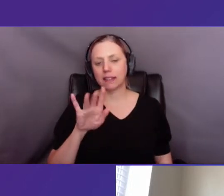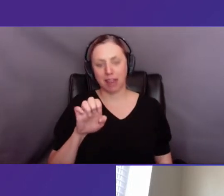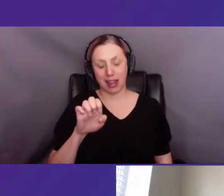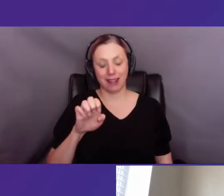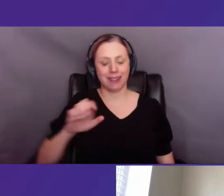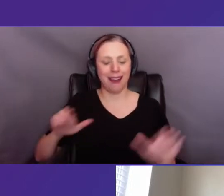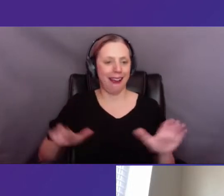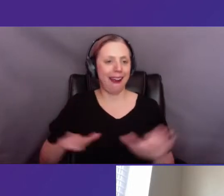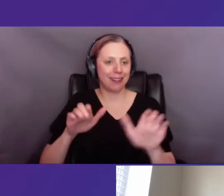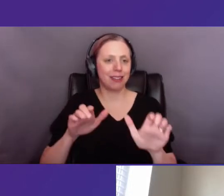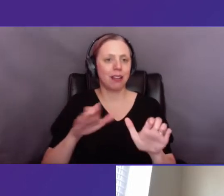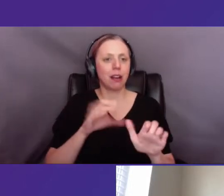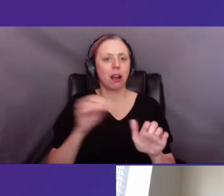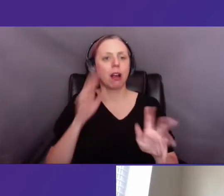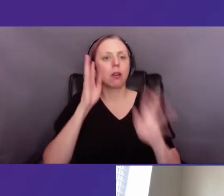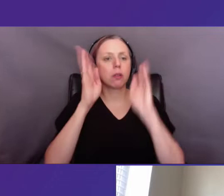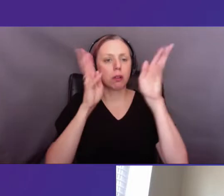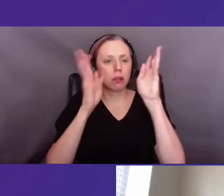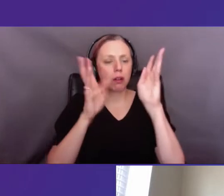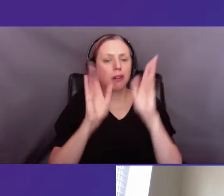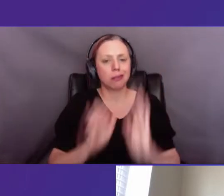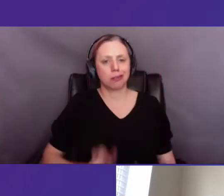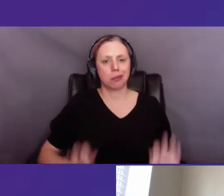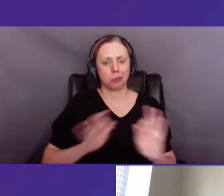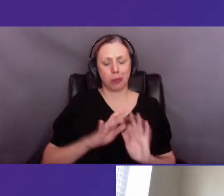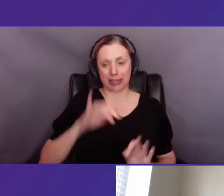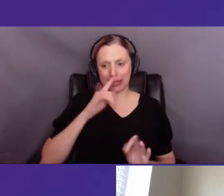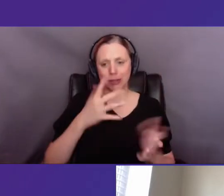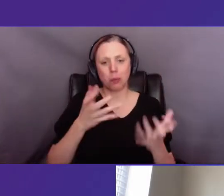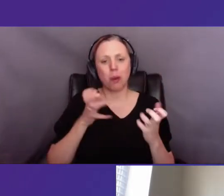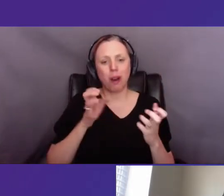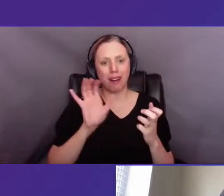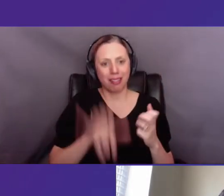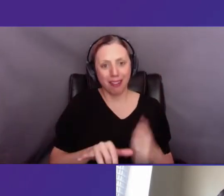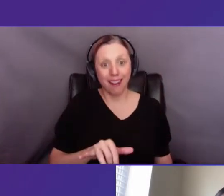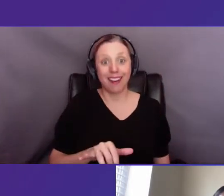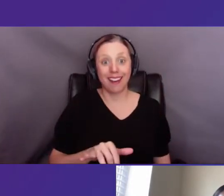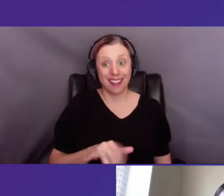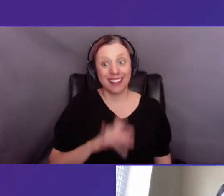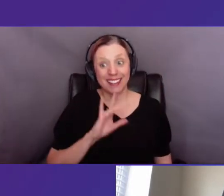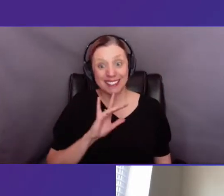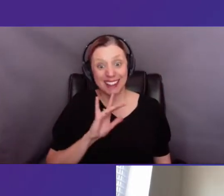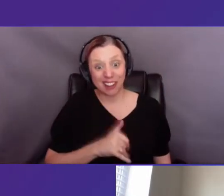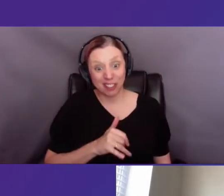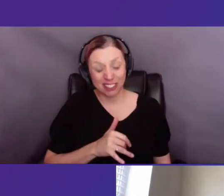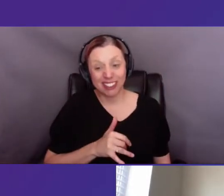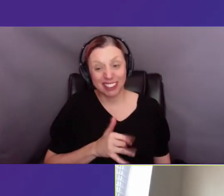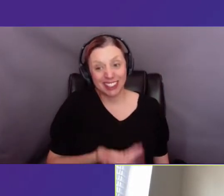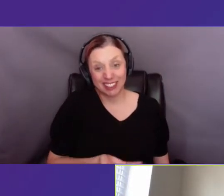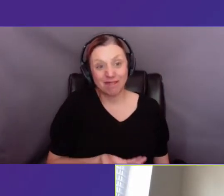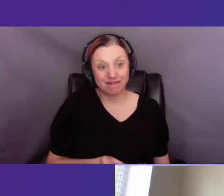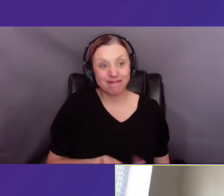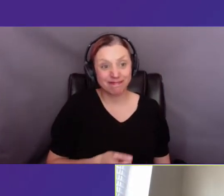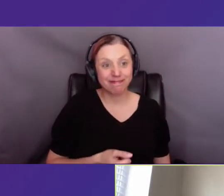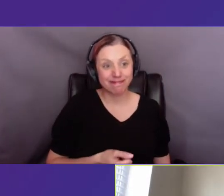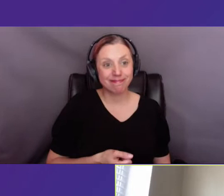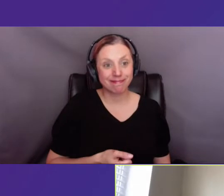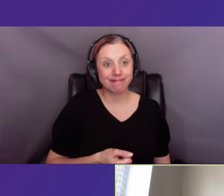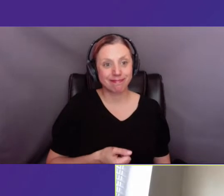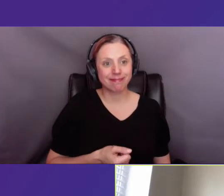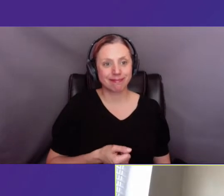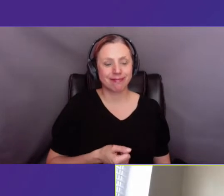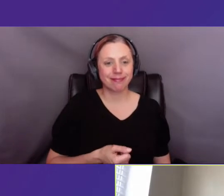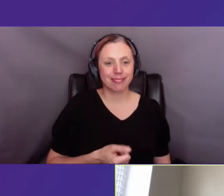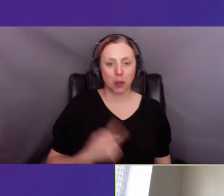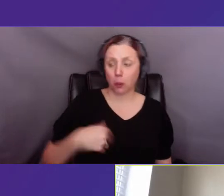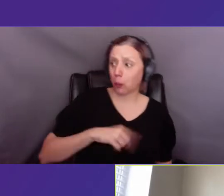creation, like that's what kids want. You know, that's actually on the list. Yeah, that's